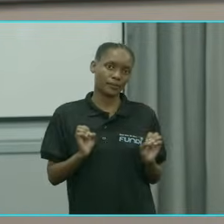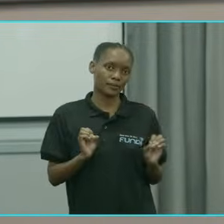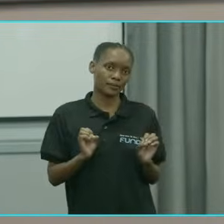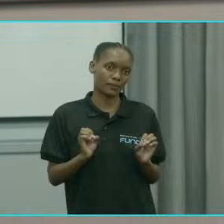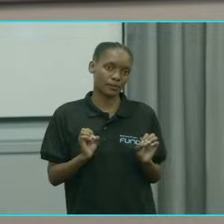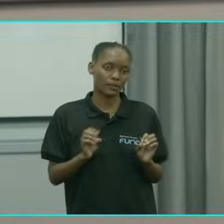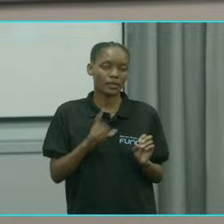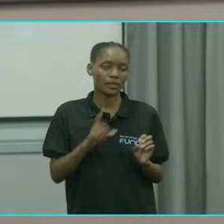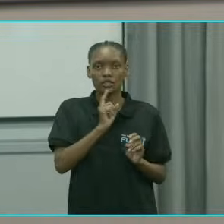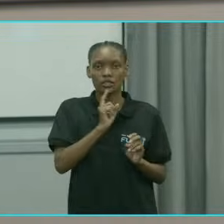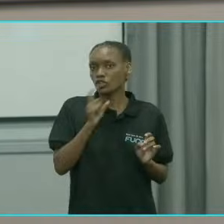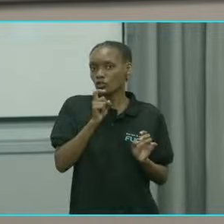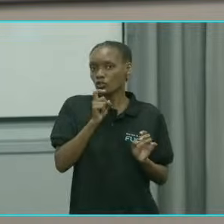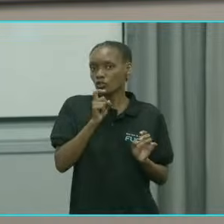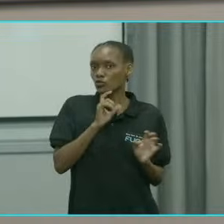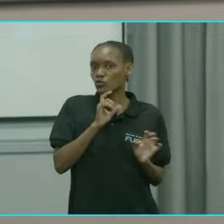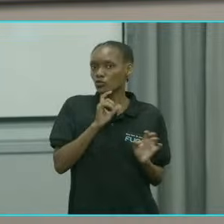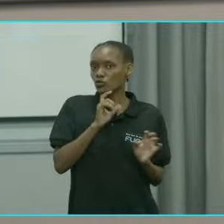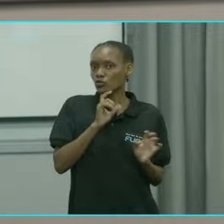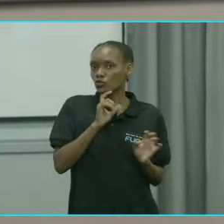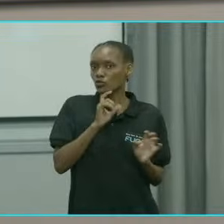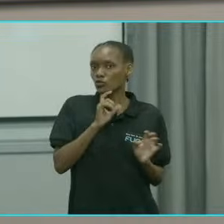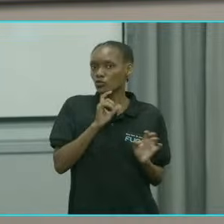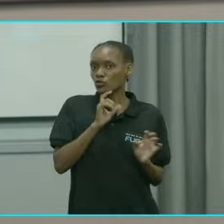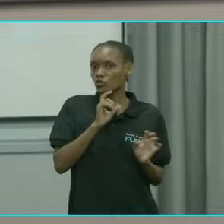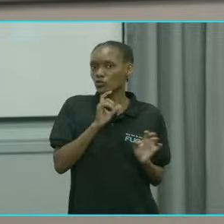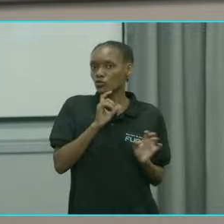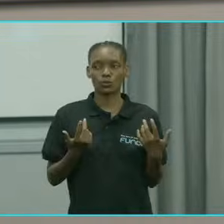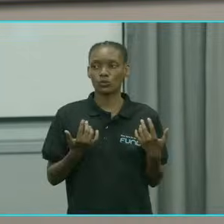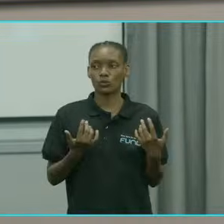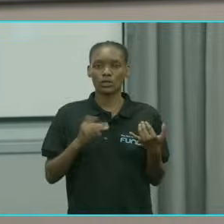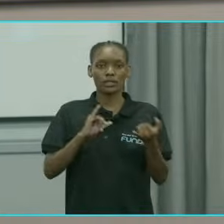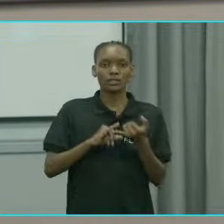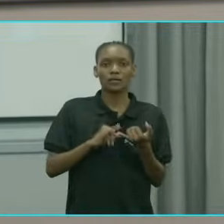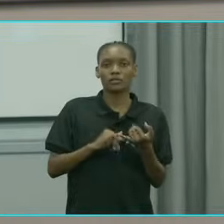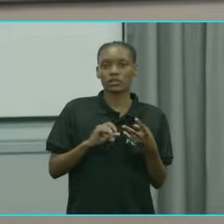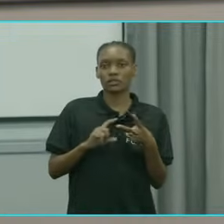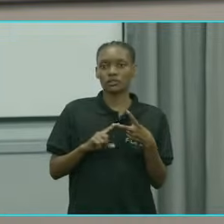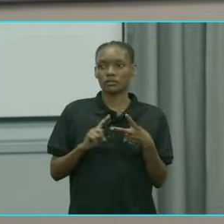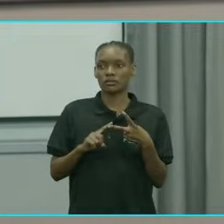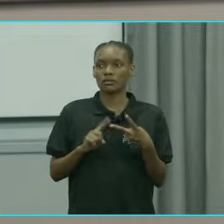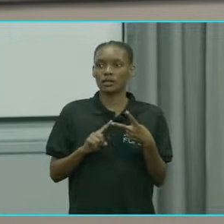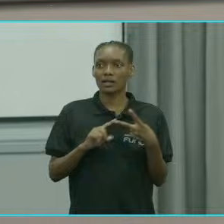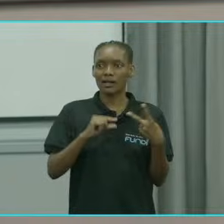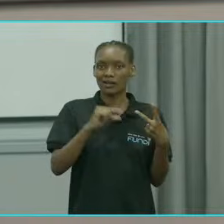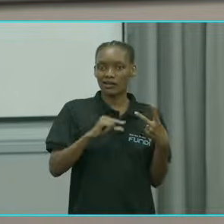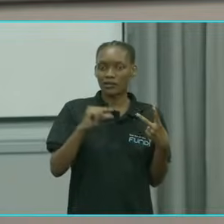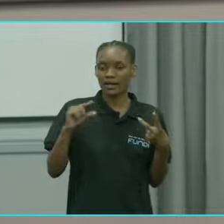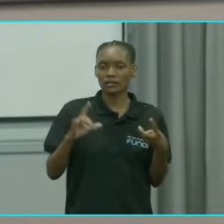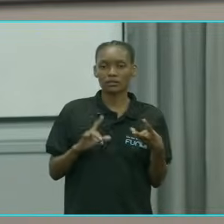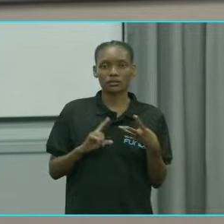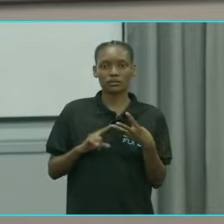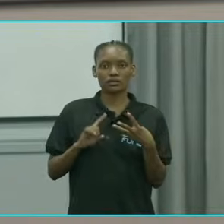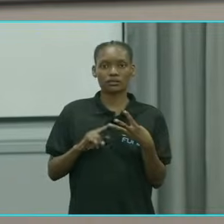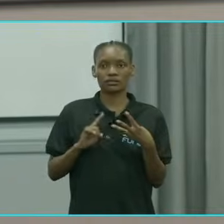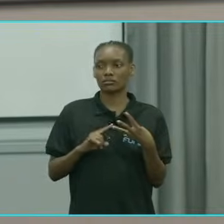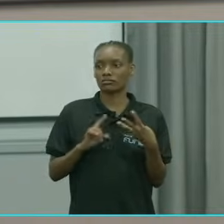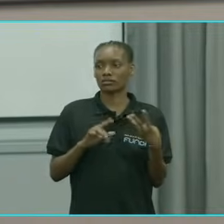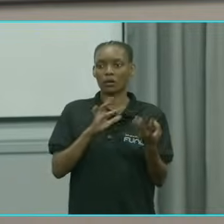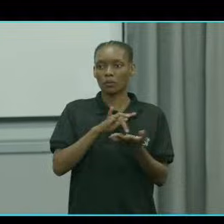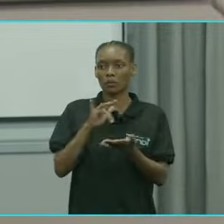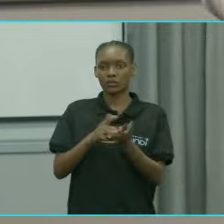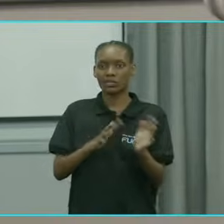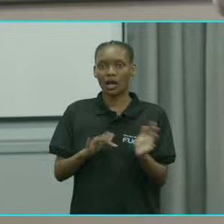school. How are they spread across subjects, across grades? And this goes obviously beyond post-provisioning. This is about